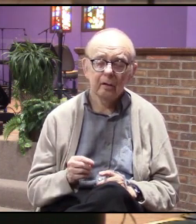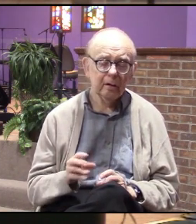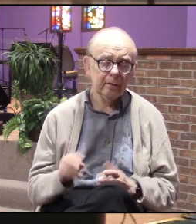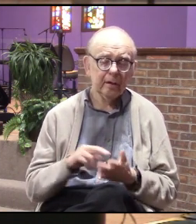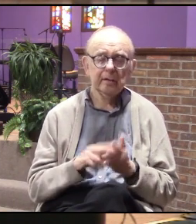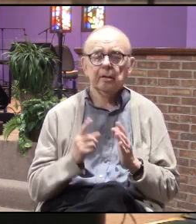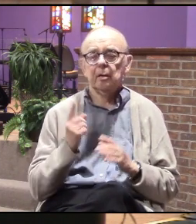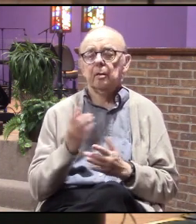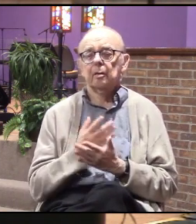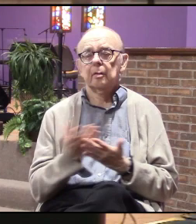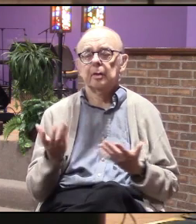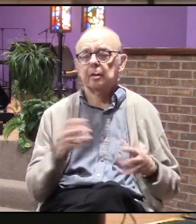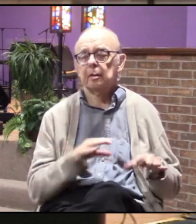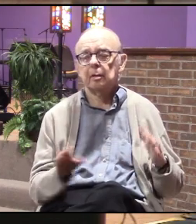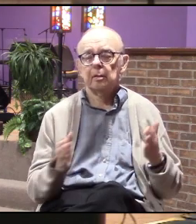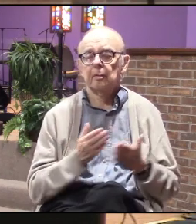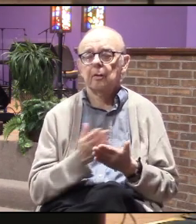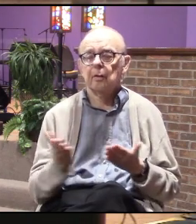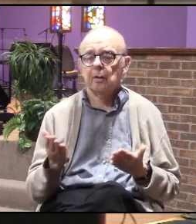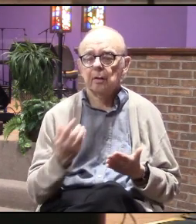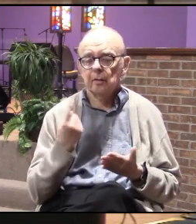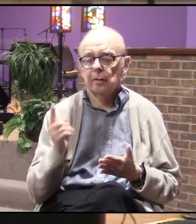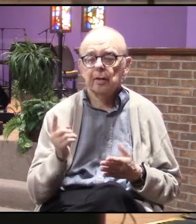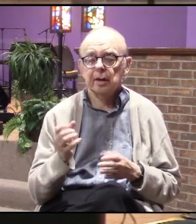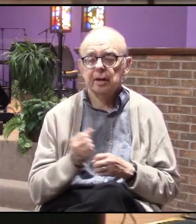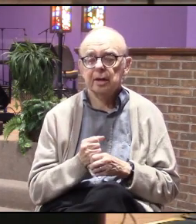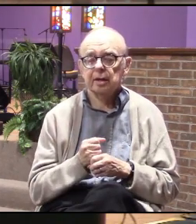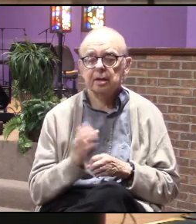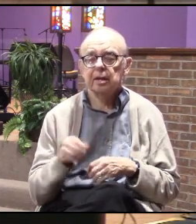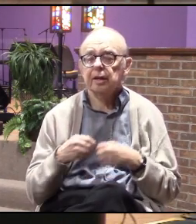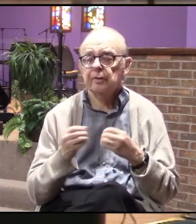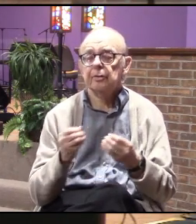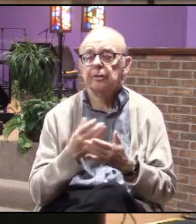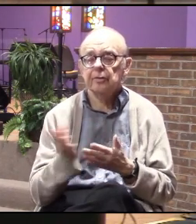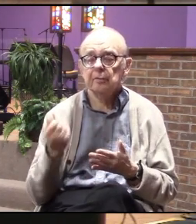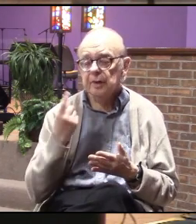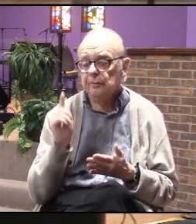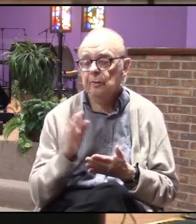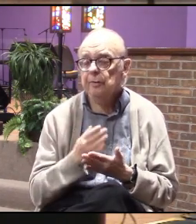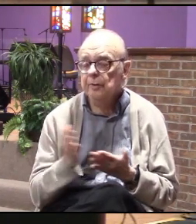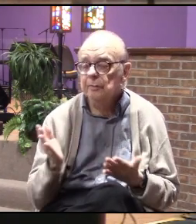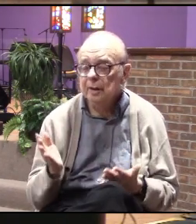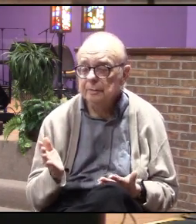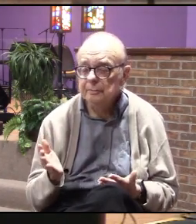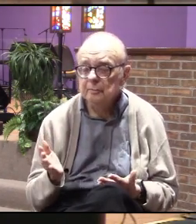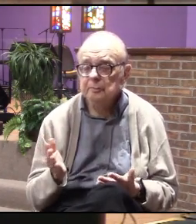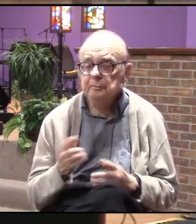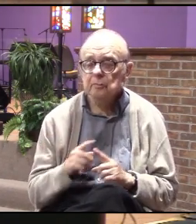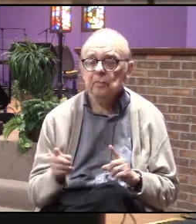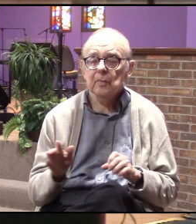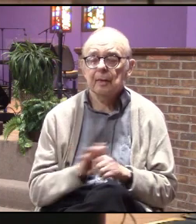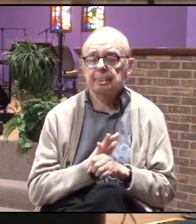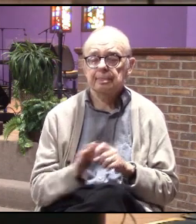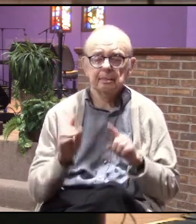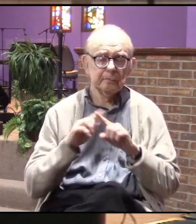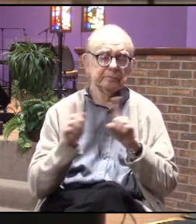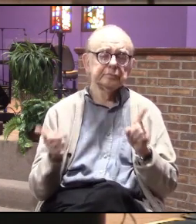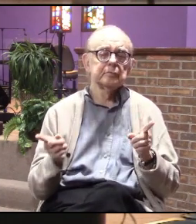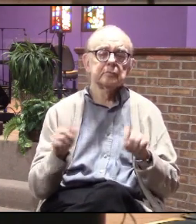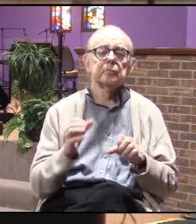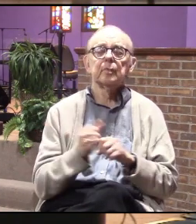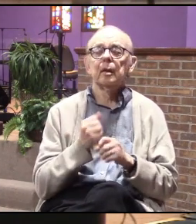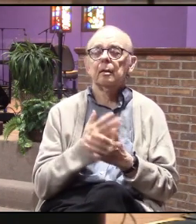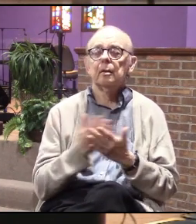I mean, it's one thing to do something that somebody reciprocates to give you something for something. But it's totally different when